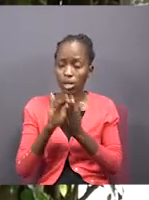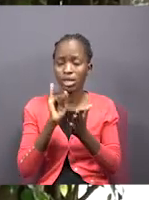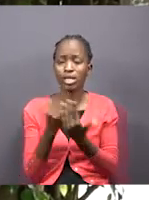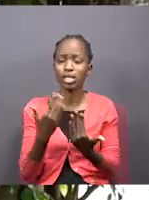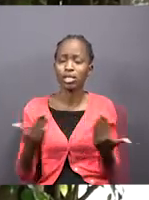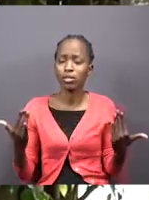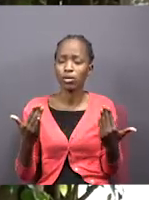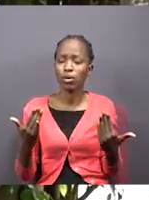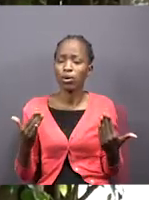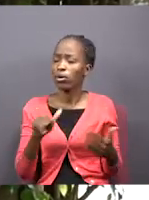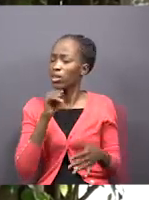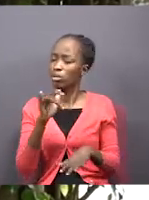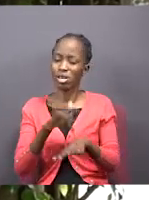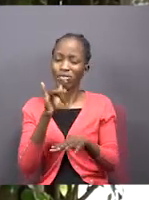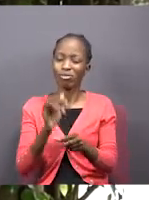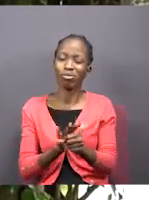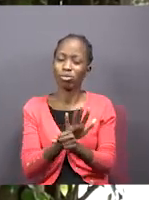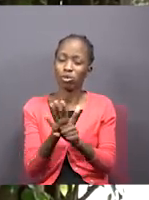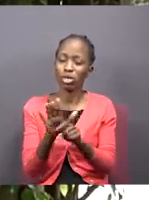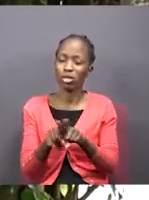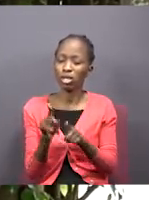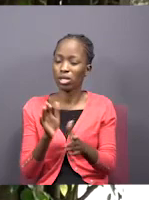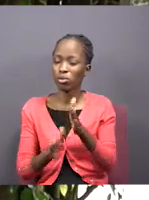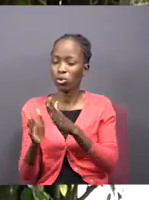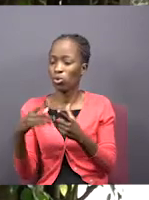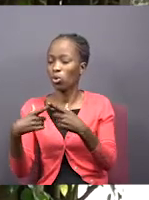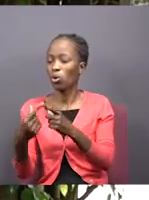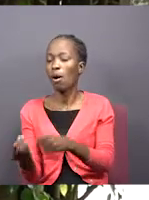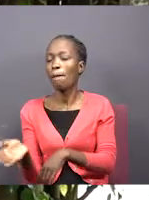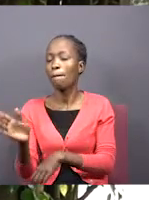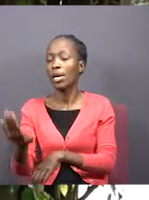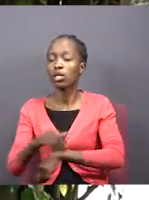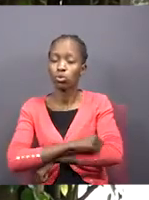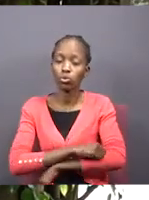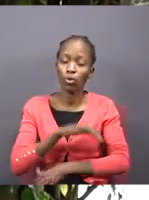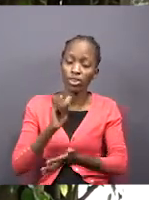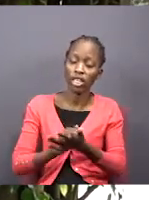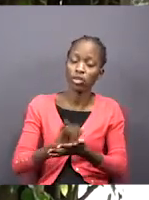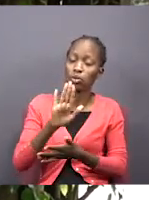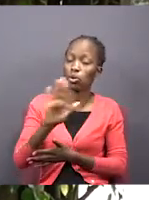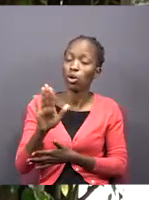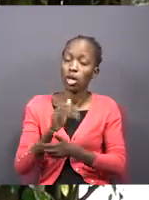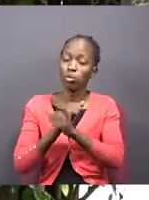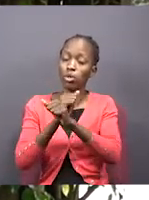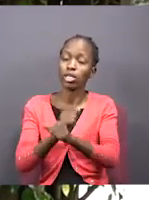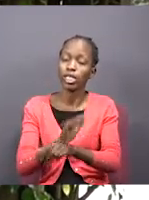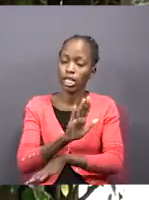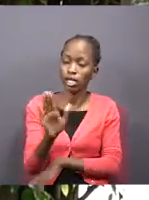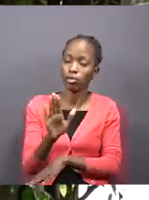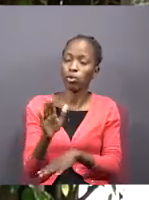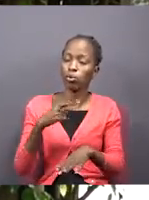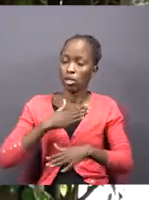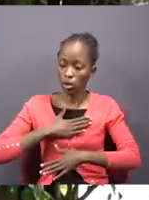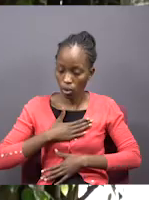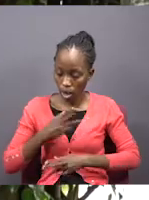children, Lord, we will not contract COVID-19 as they prepare to go back to school, that indeed you will watch over them and protect